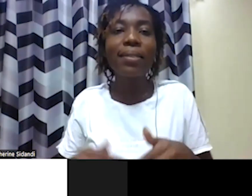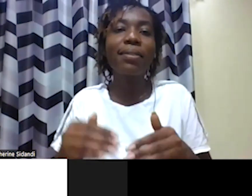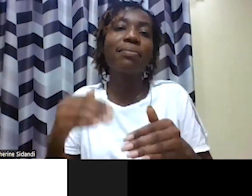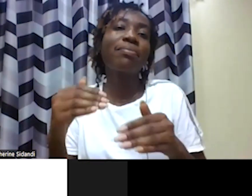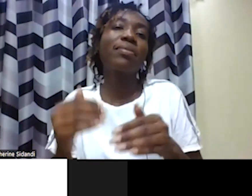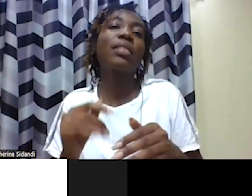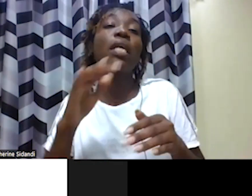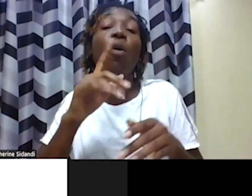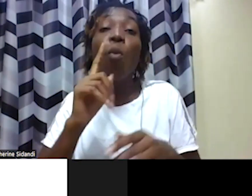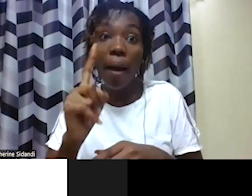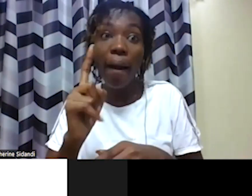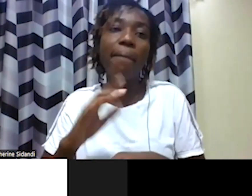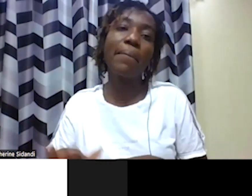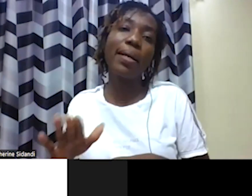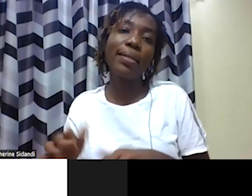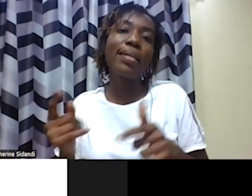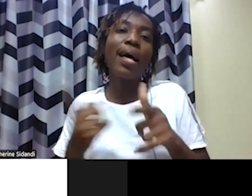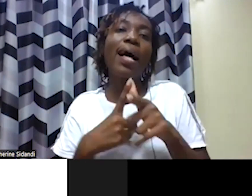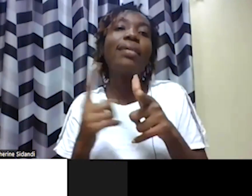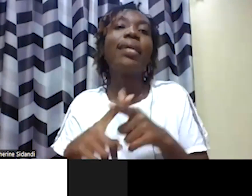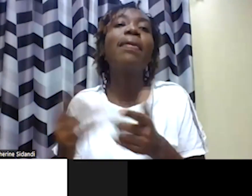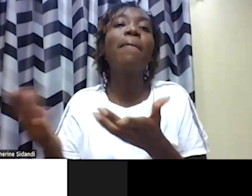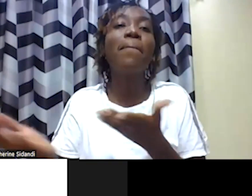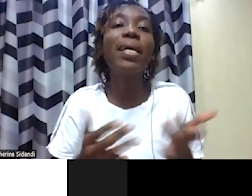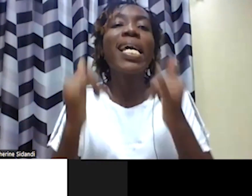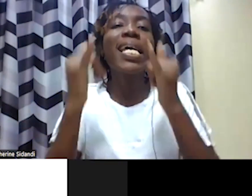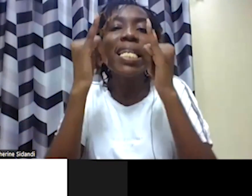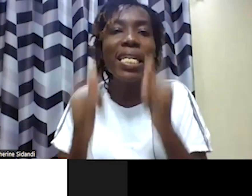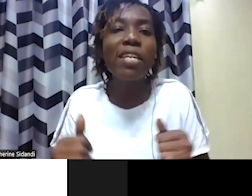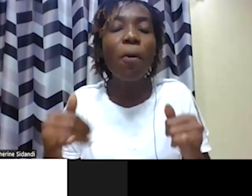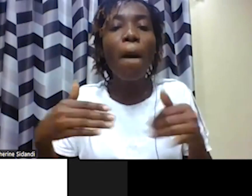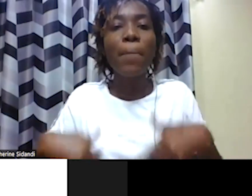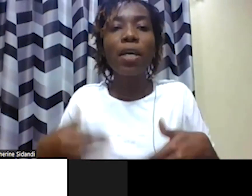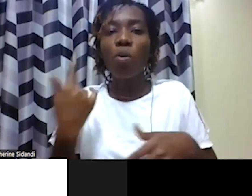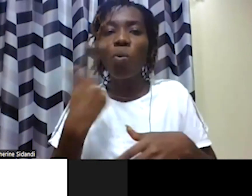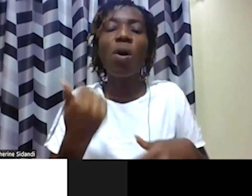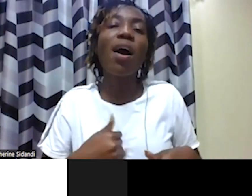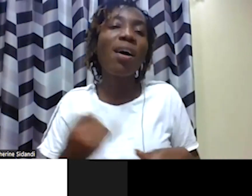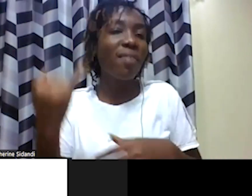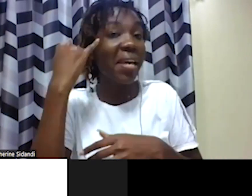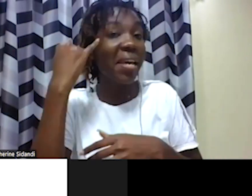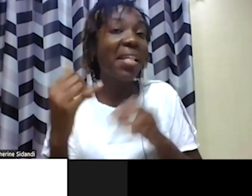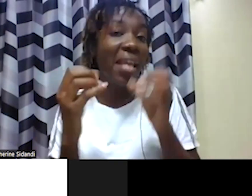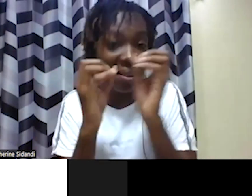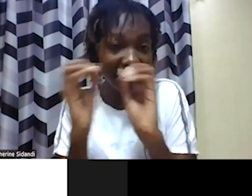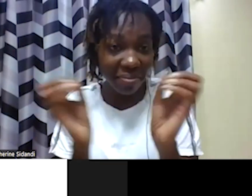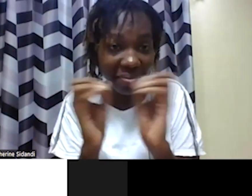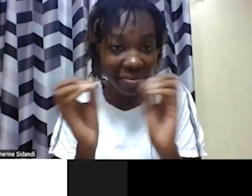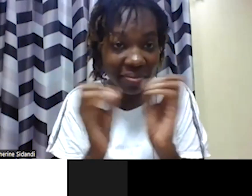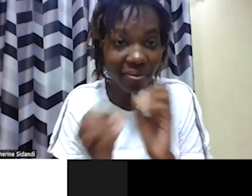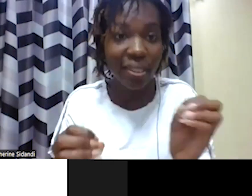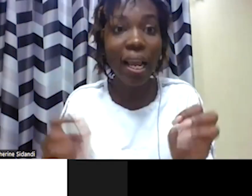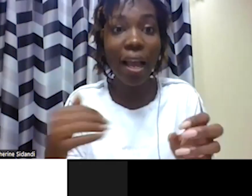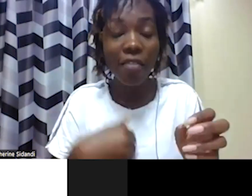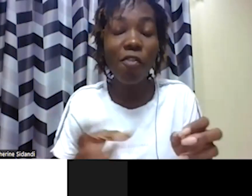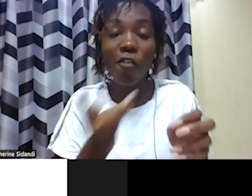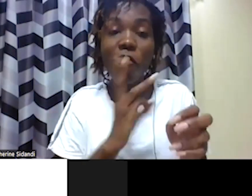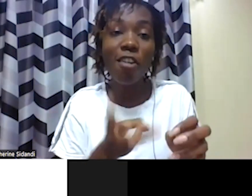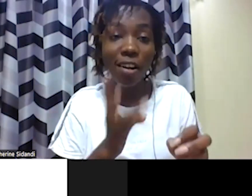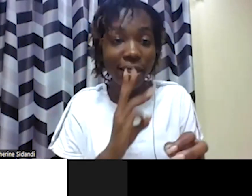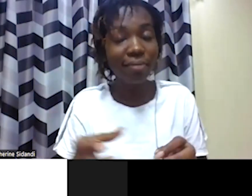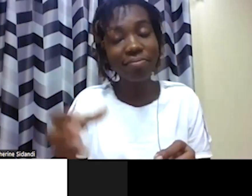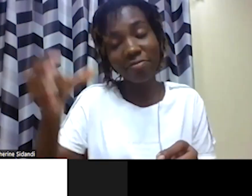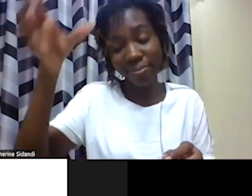left one and brought new monkeys who have no idea that there is water coming up there that pours on you as you go for that